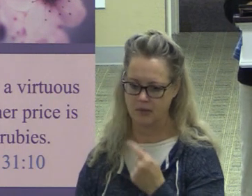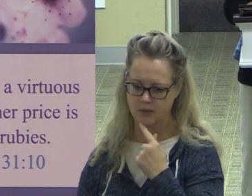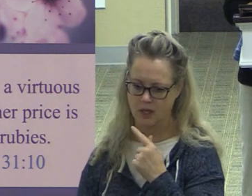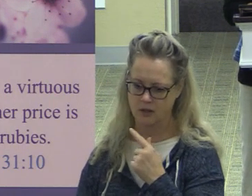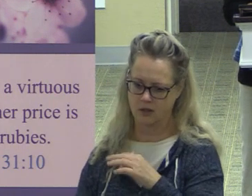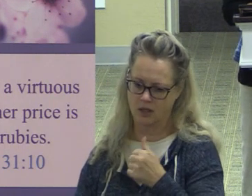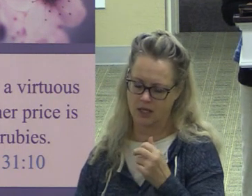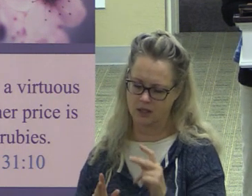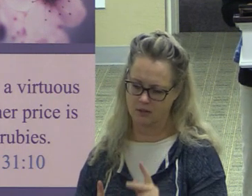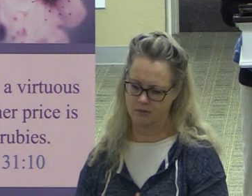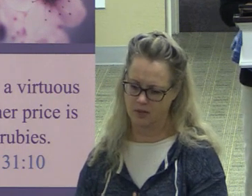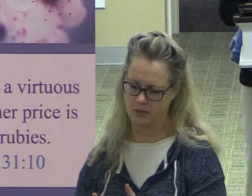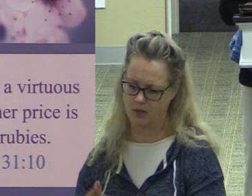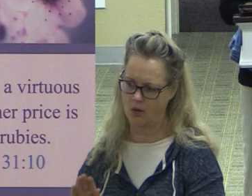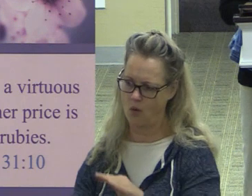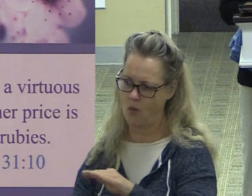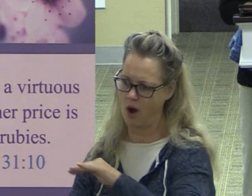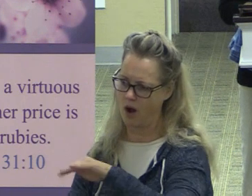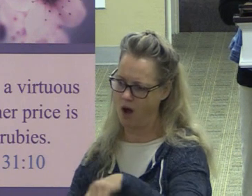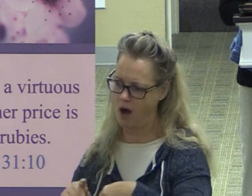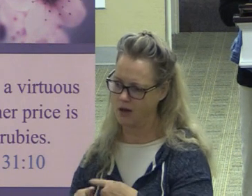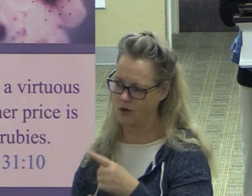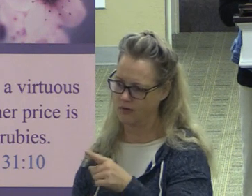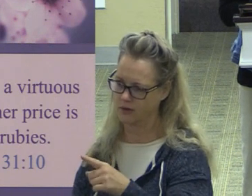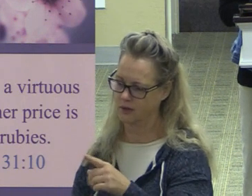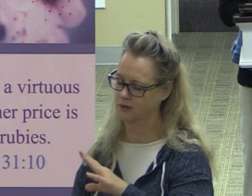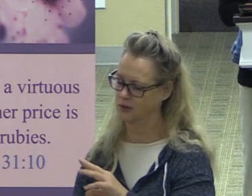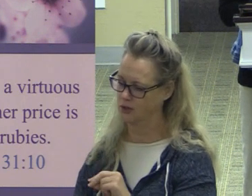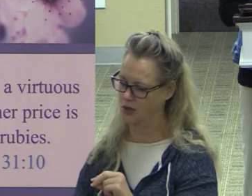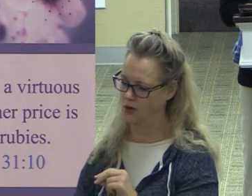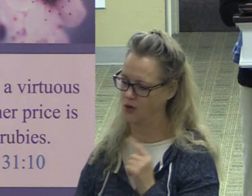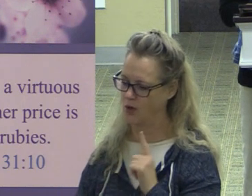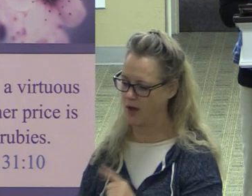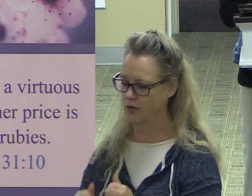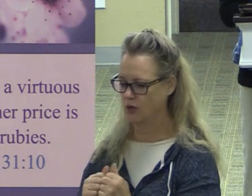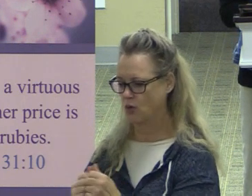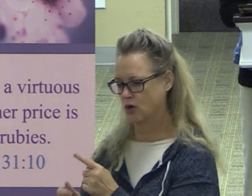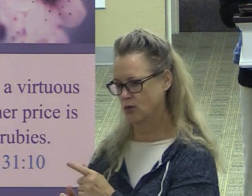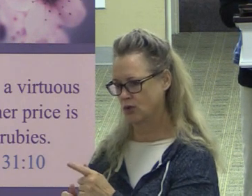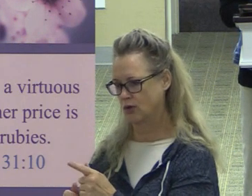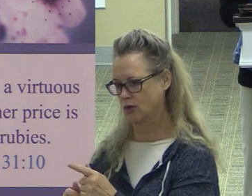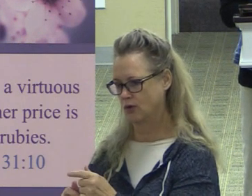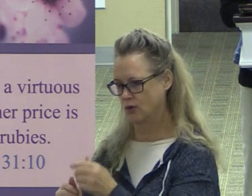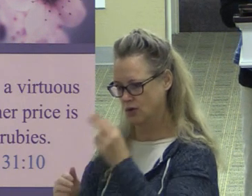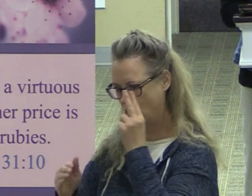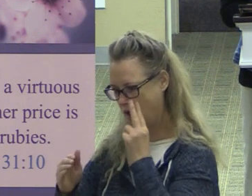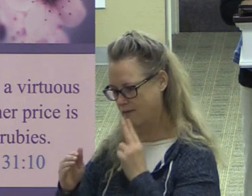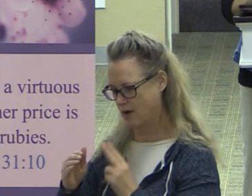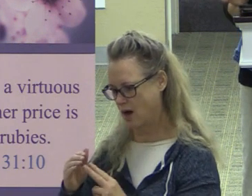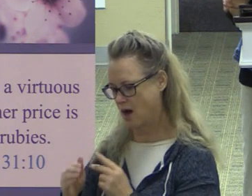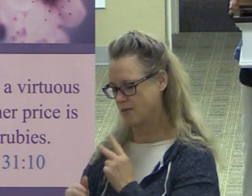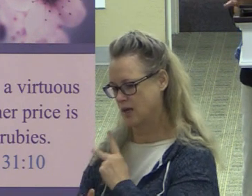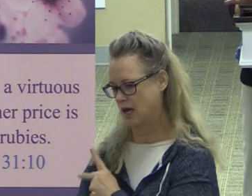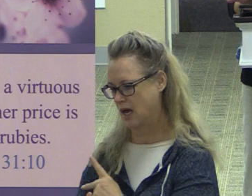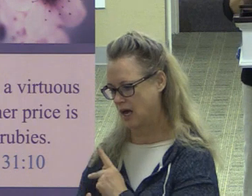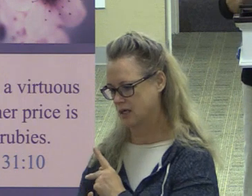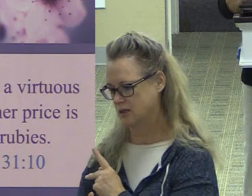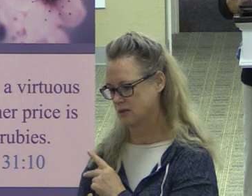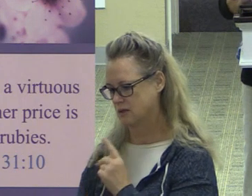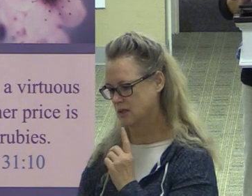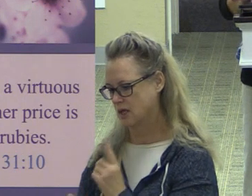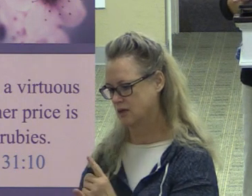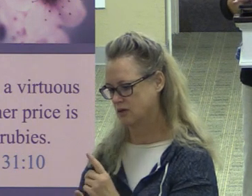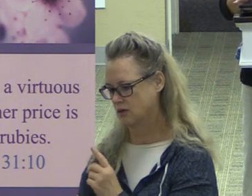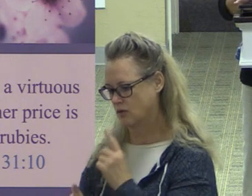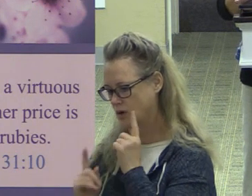No, you've got the Lord there with you as you do the right thing and you have a humble attitude. That is the right response